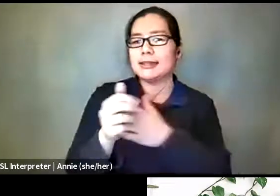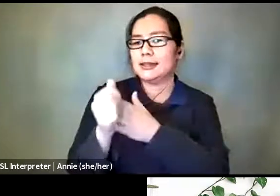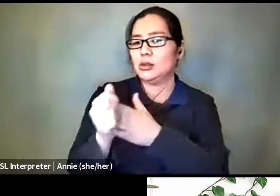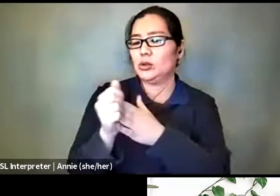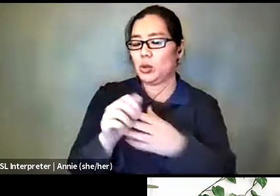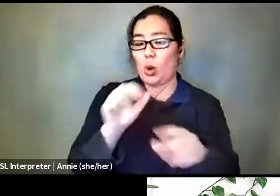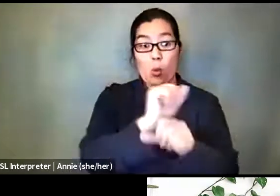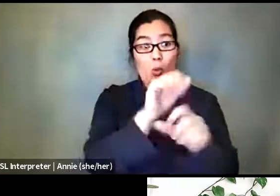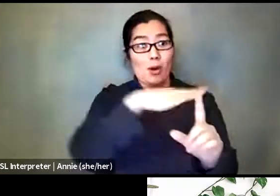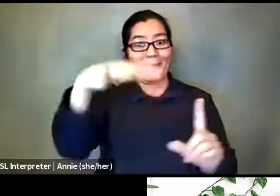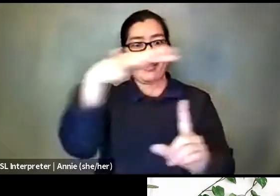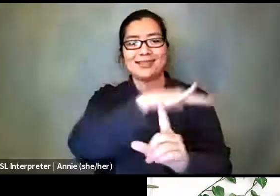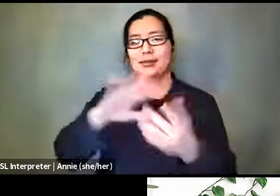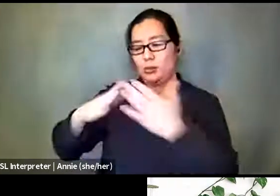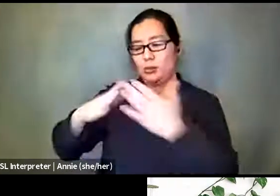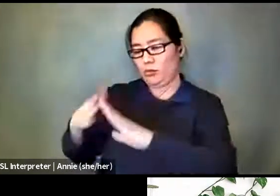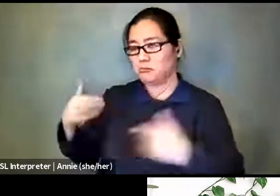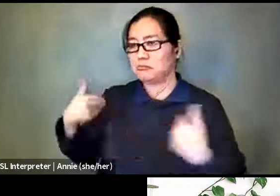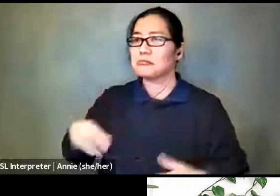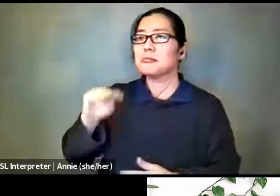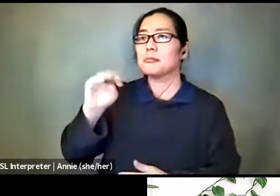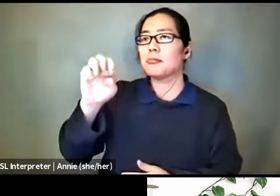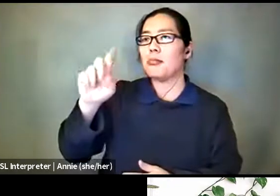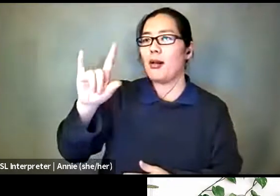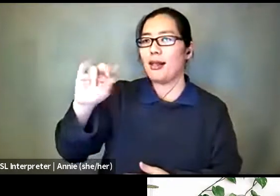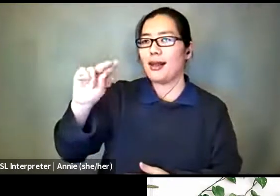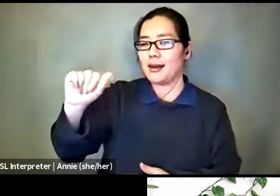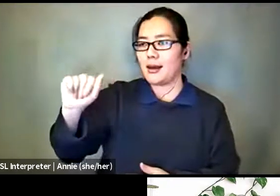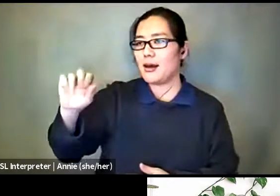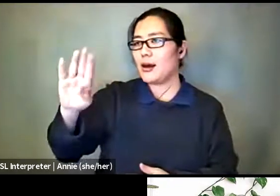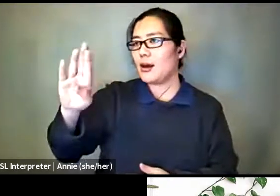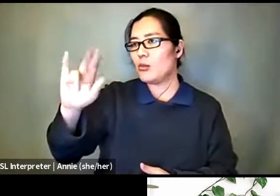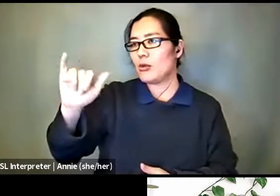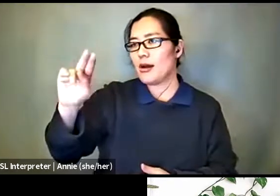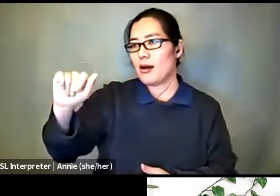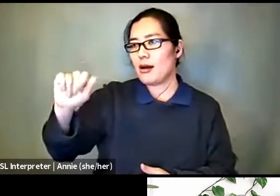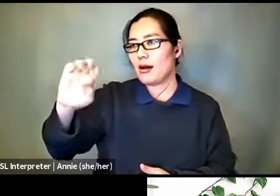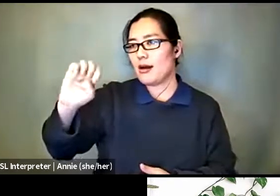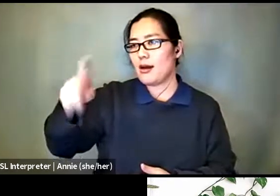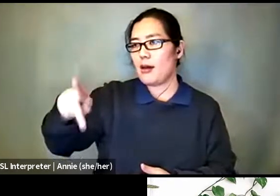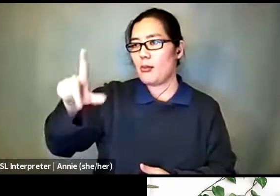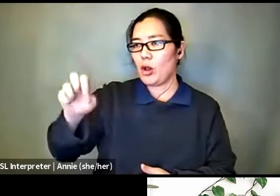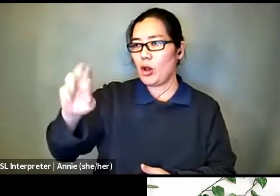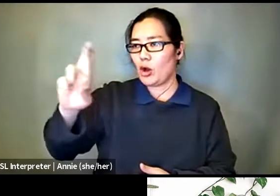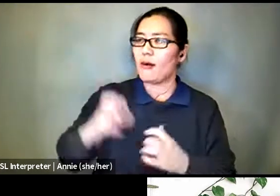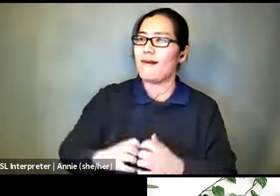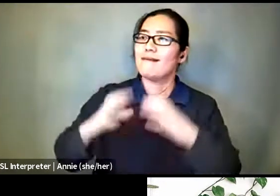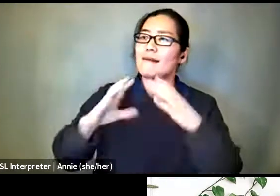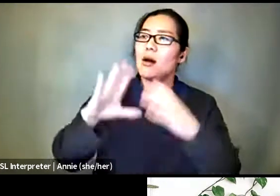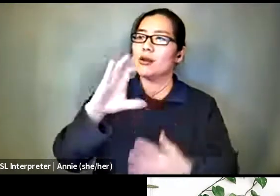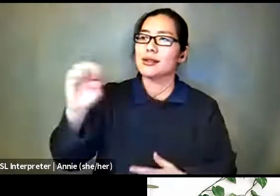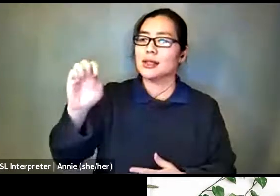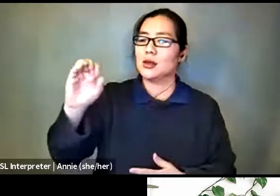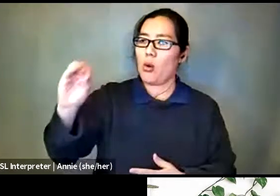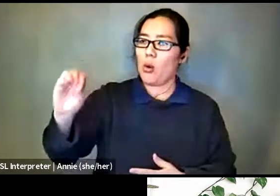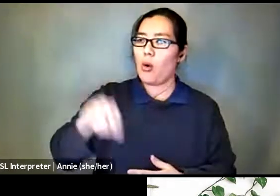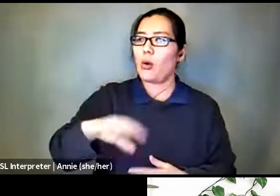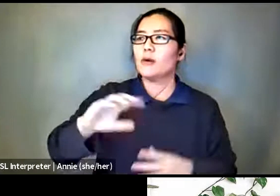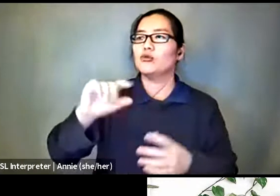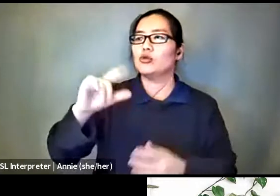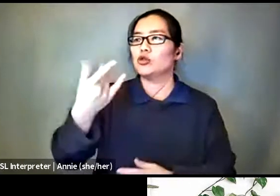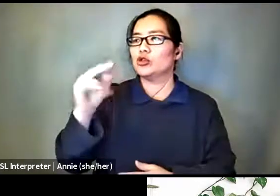our communities. I'm Melinda Briana Epler. I'm the founder and CEO of Change Catalyst, where we build inclusive innovation through training, consulting, and